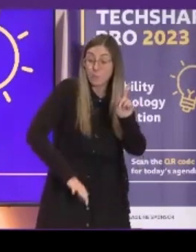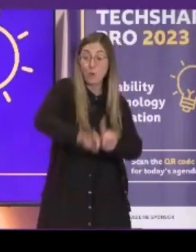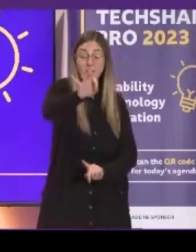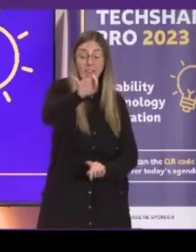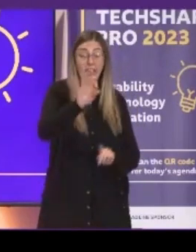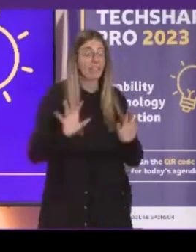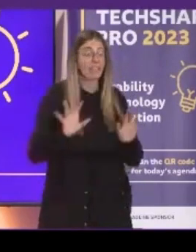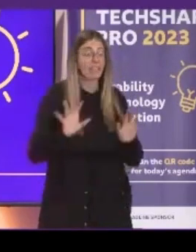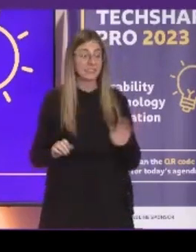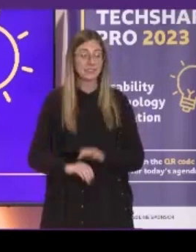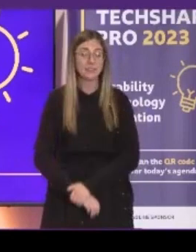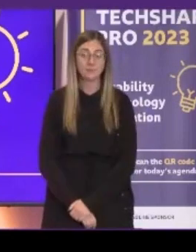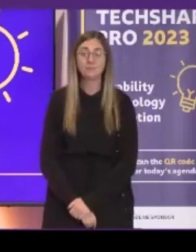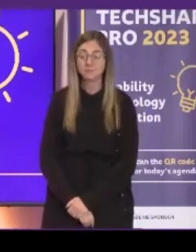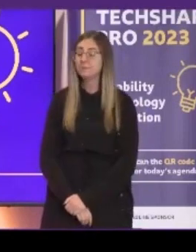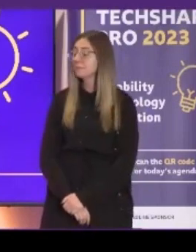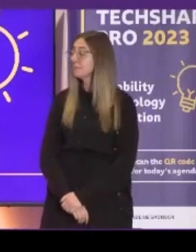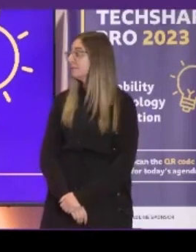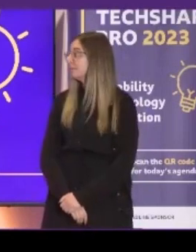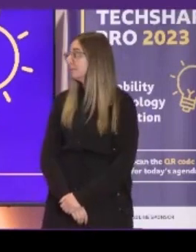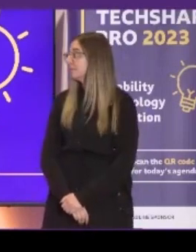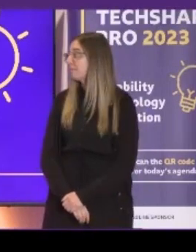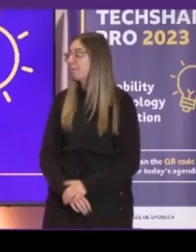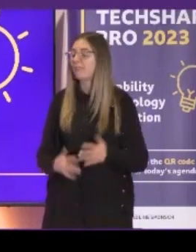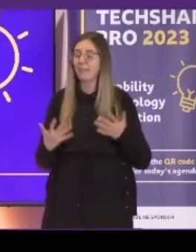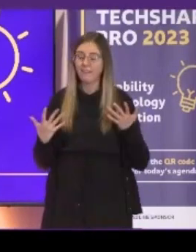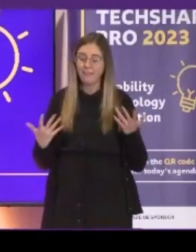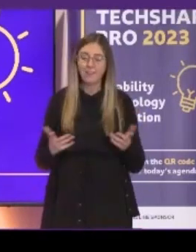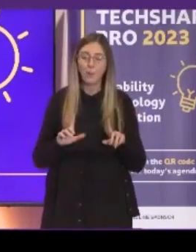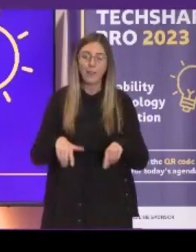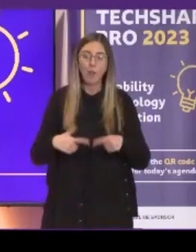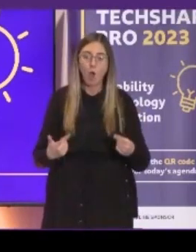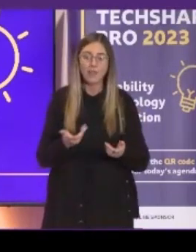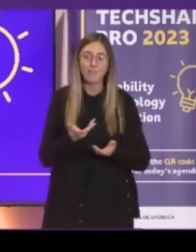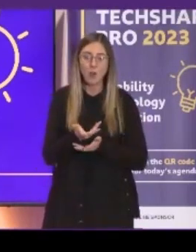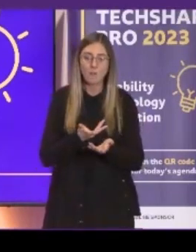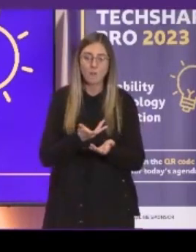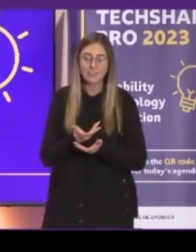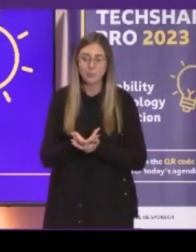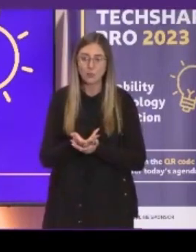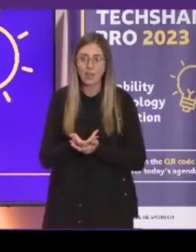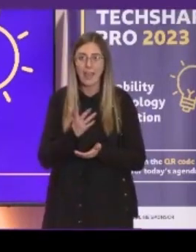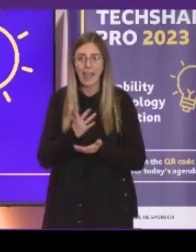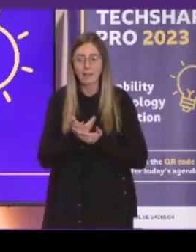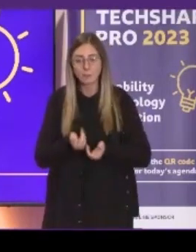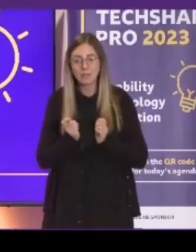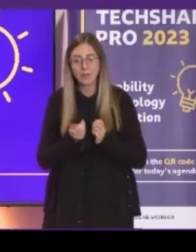Absolutely. And I suppose we can't really have this conversation without touching on cost.